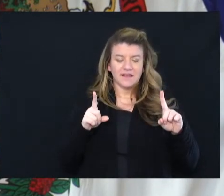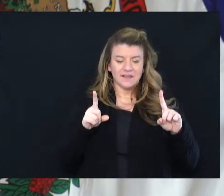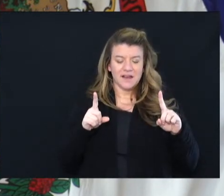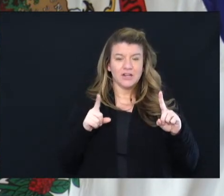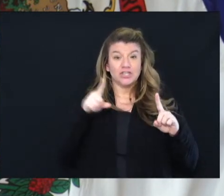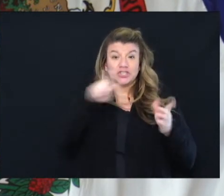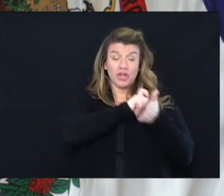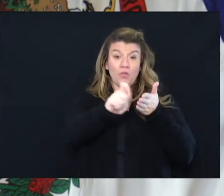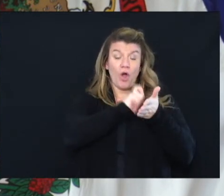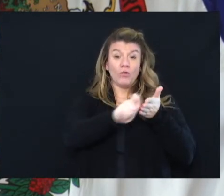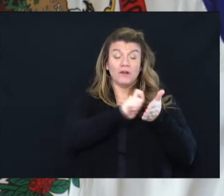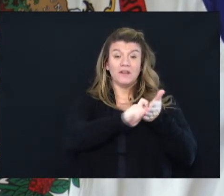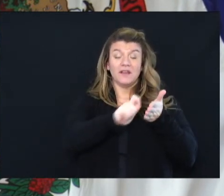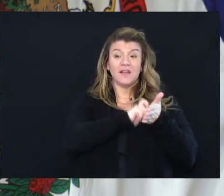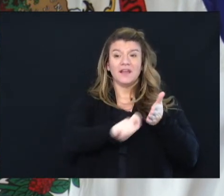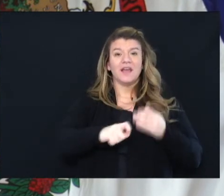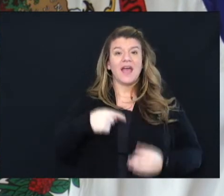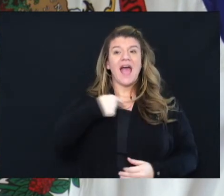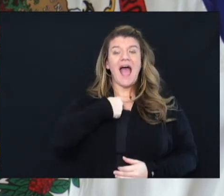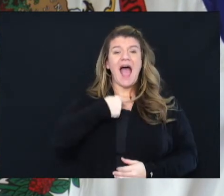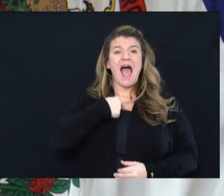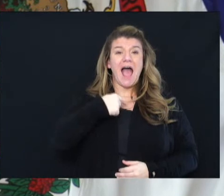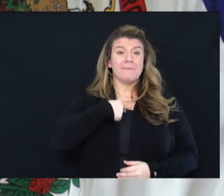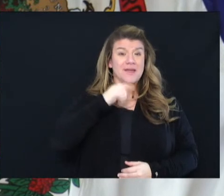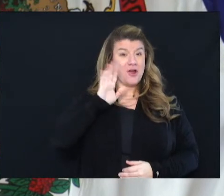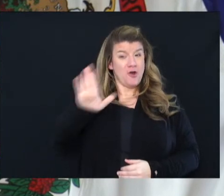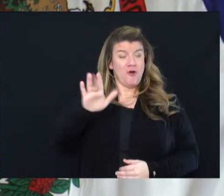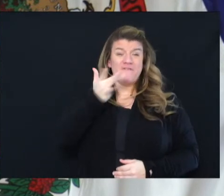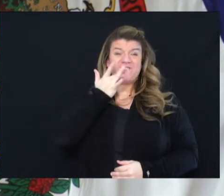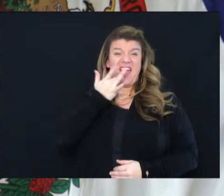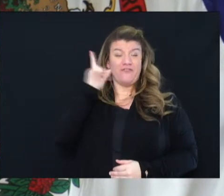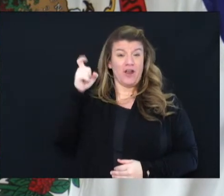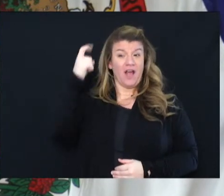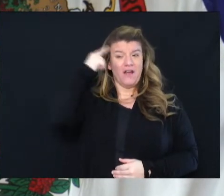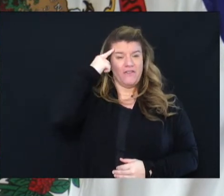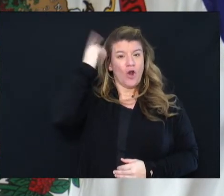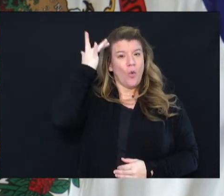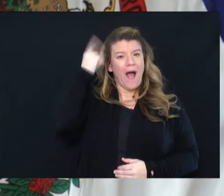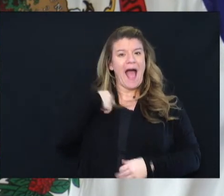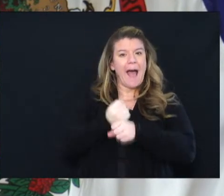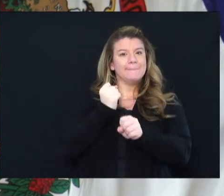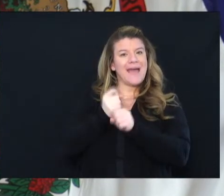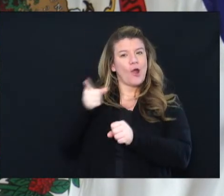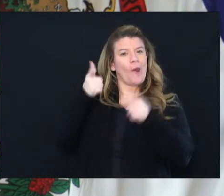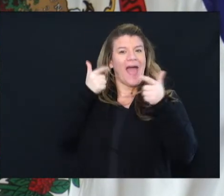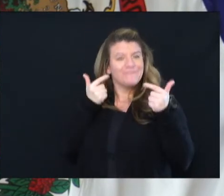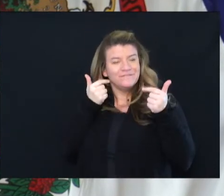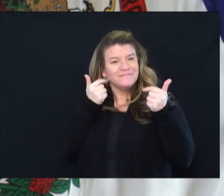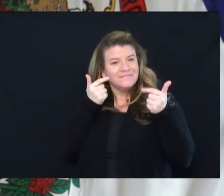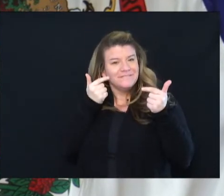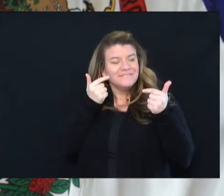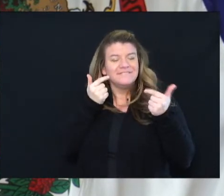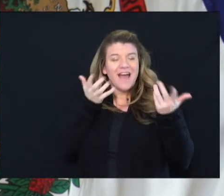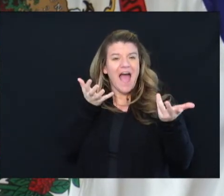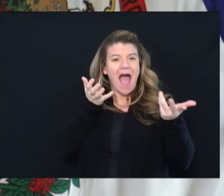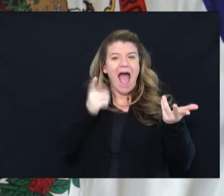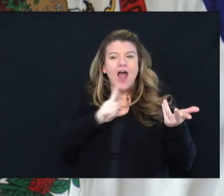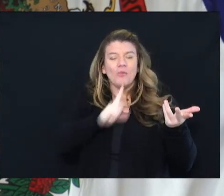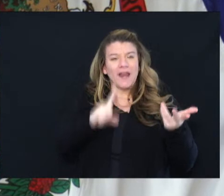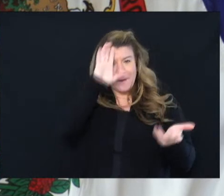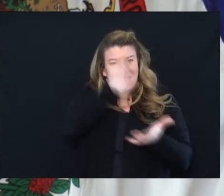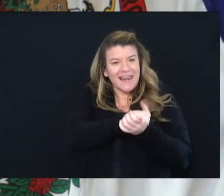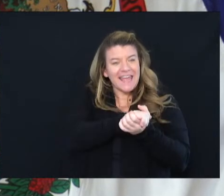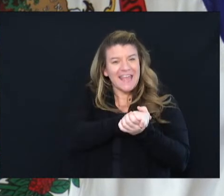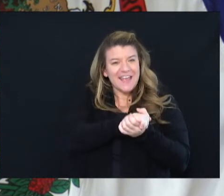but she writes and everything. She says, I'm her favorite governor because from time to time I make her laugh. I really believe that the good Lord